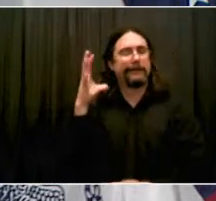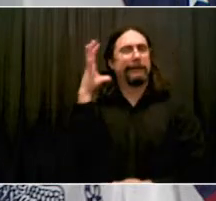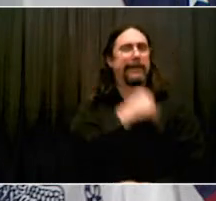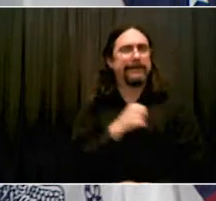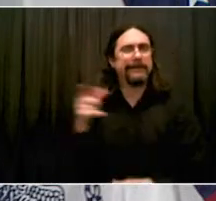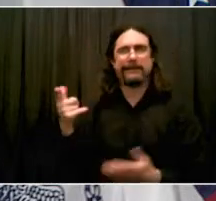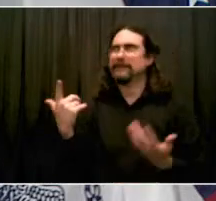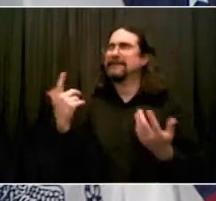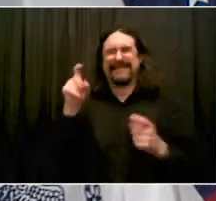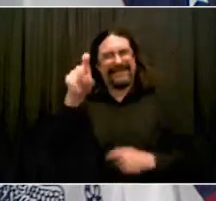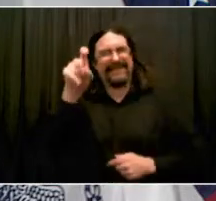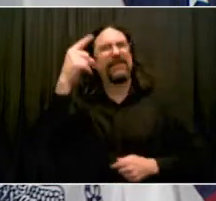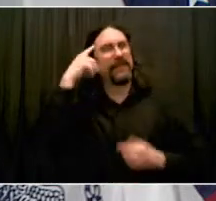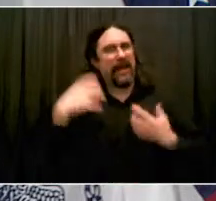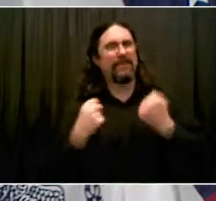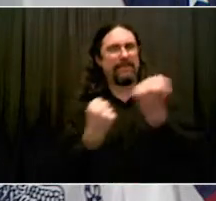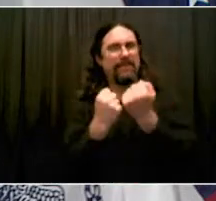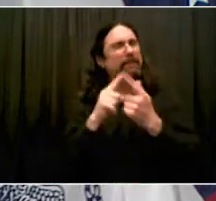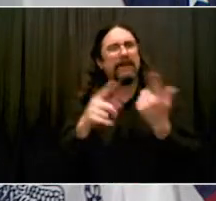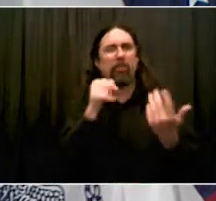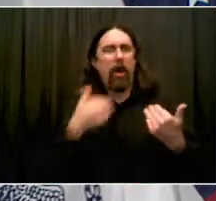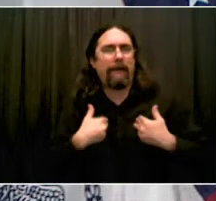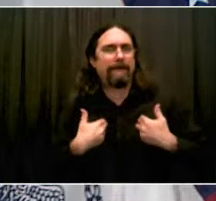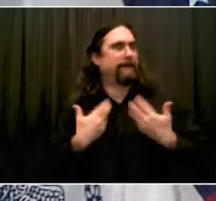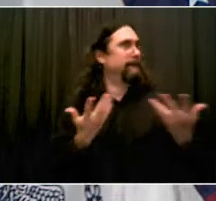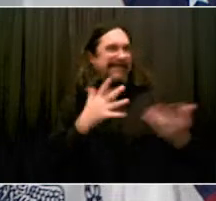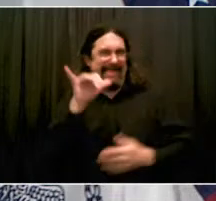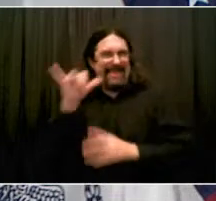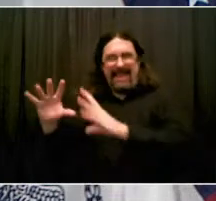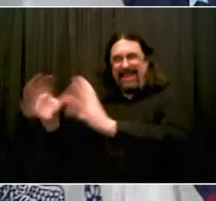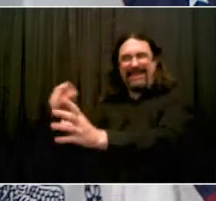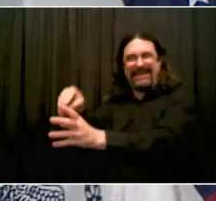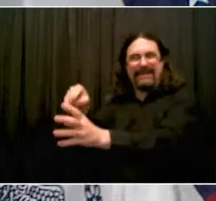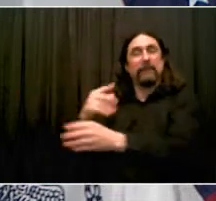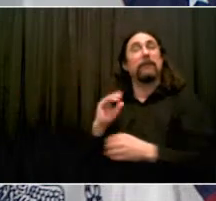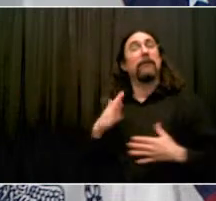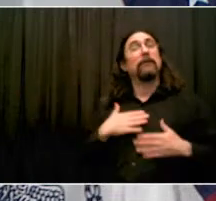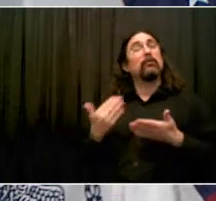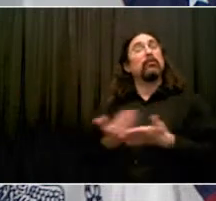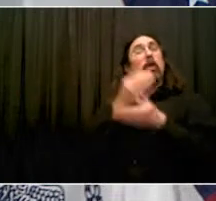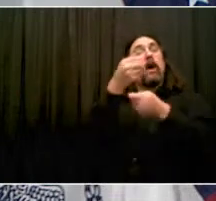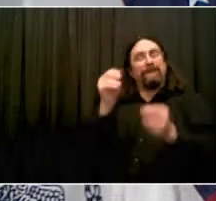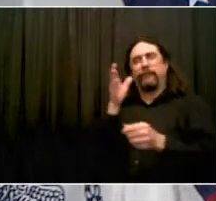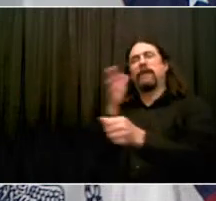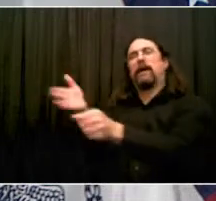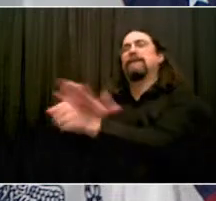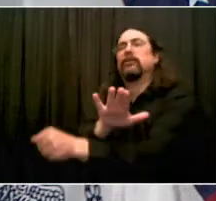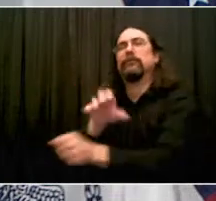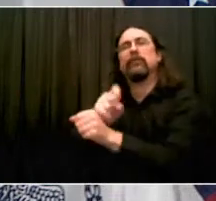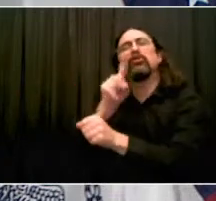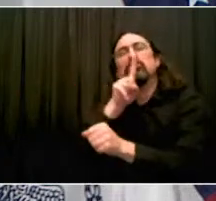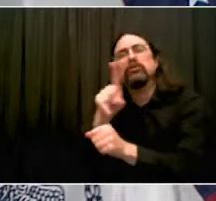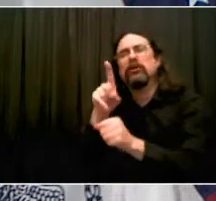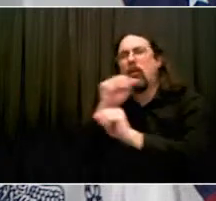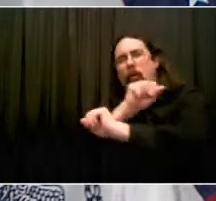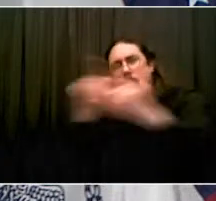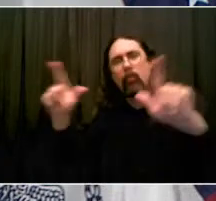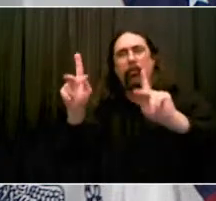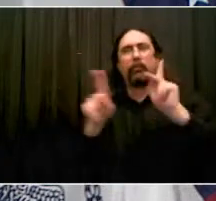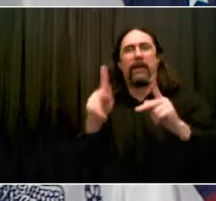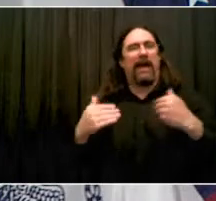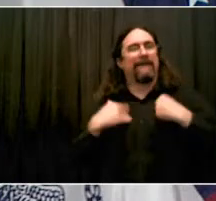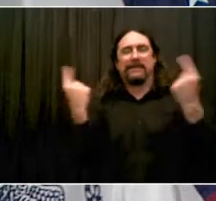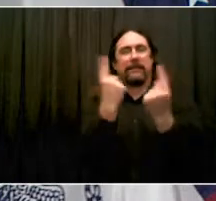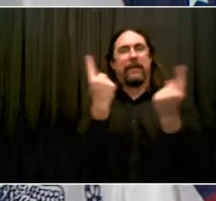from all city agencies, we can do more, we can reach more people, we can do better. What's the next thing we need to do? And